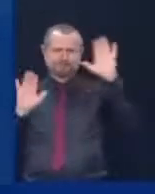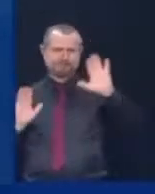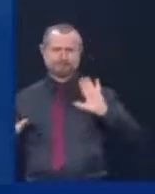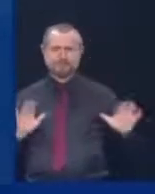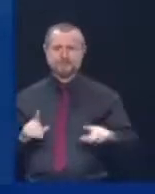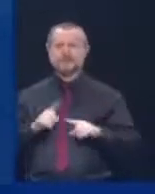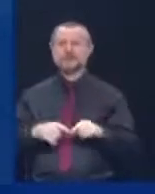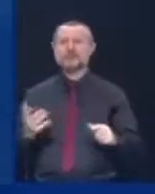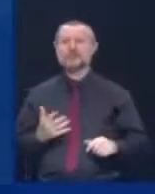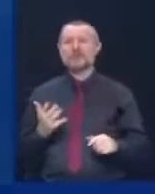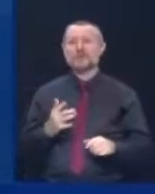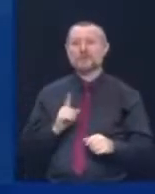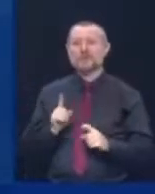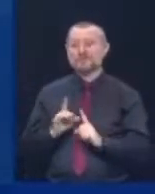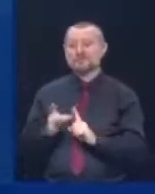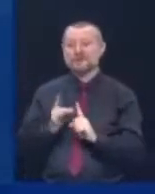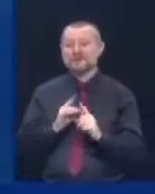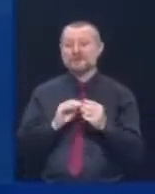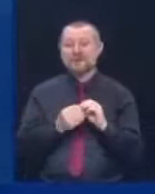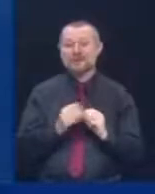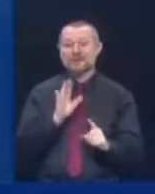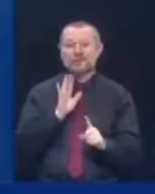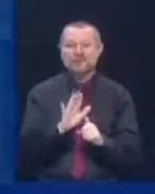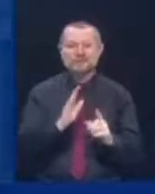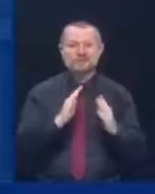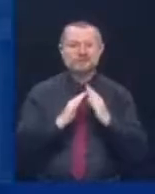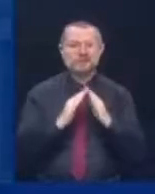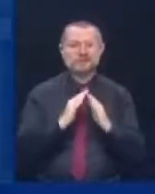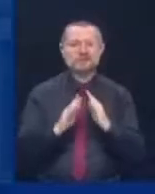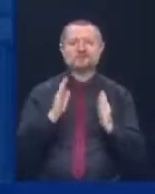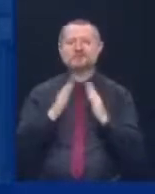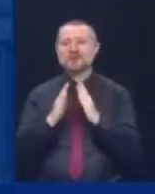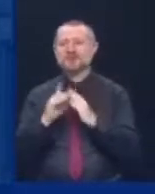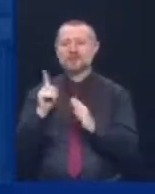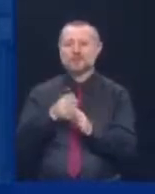the infection rate in your community.